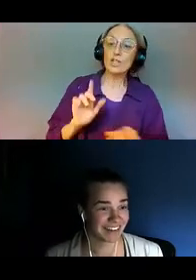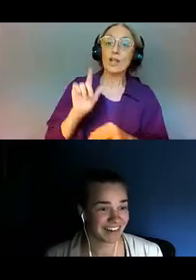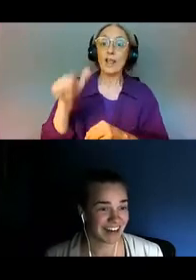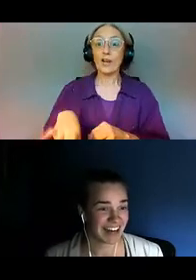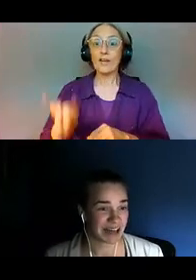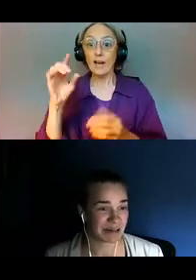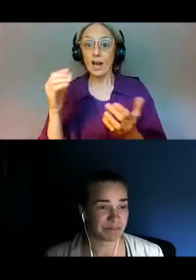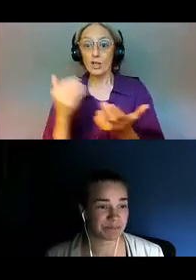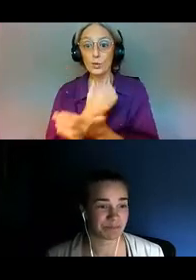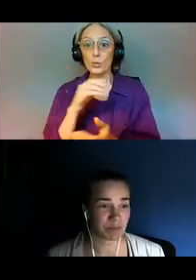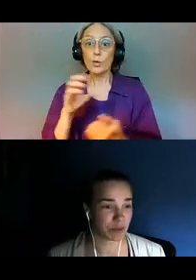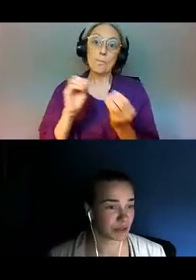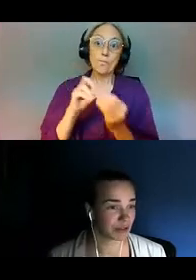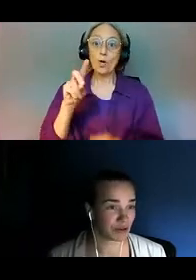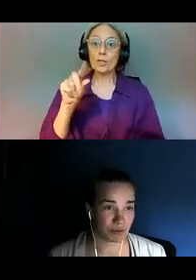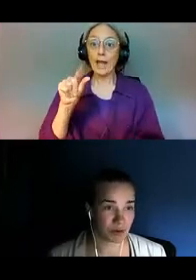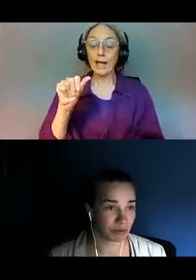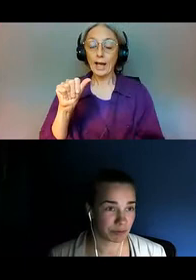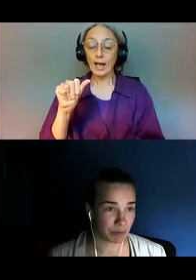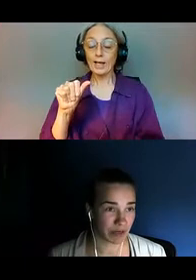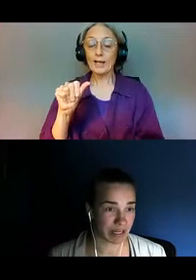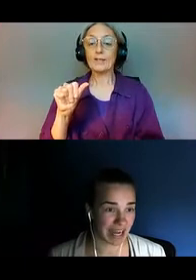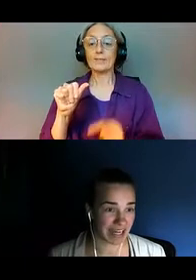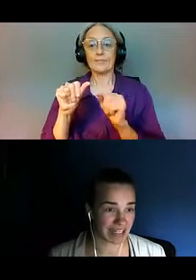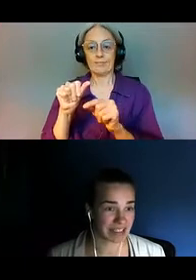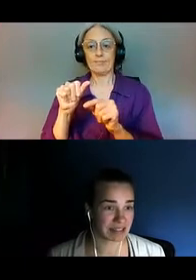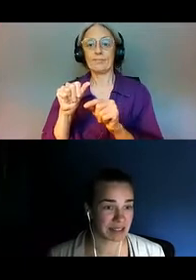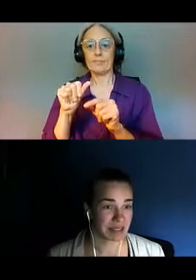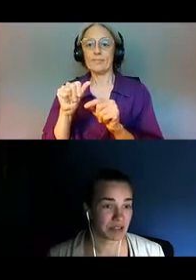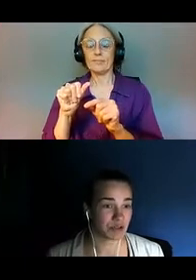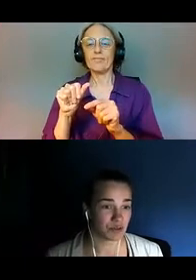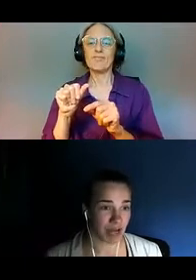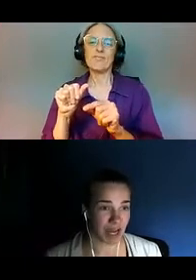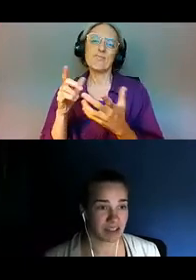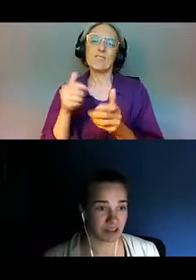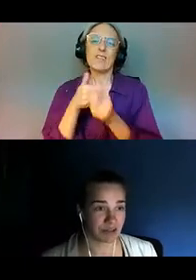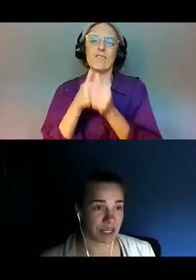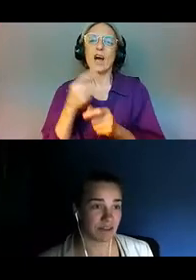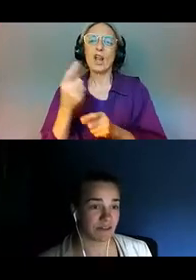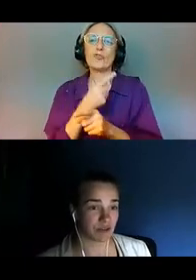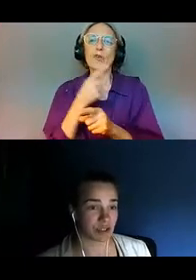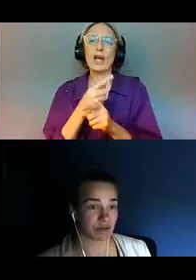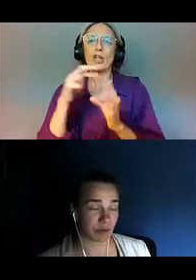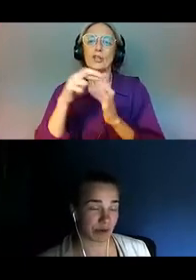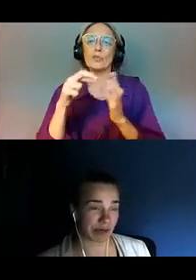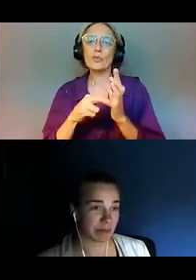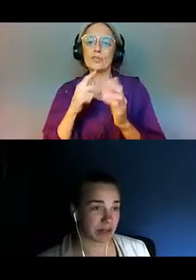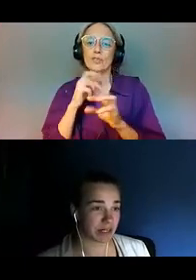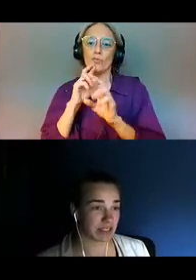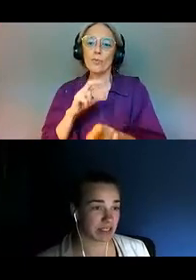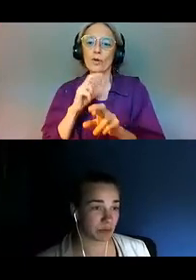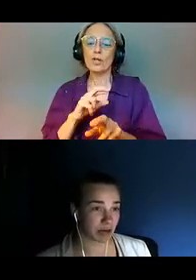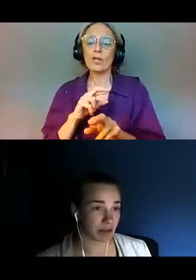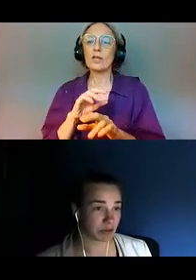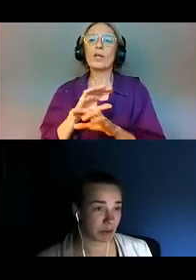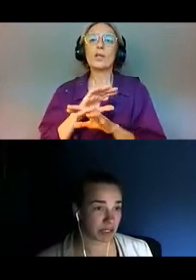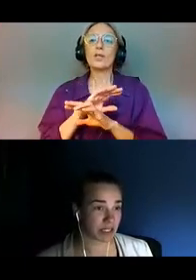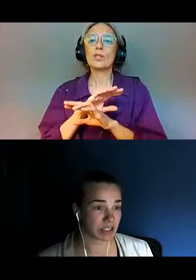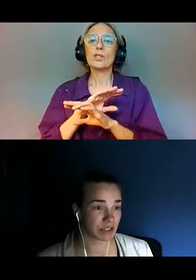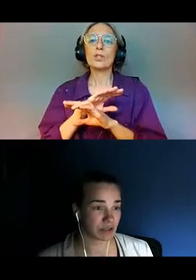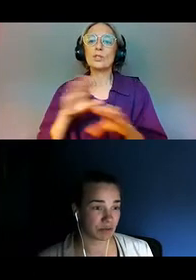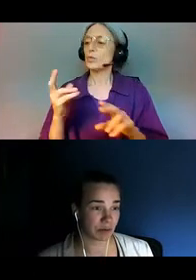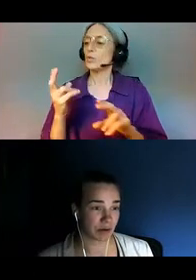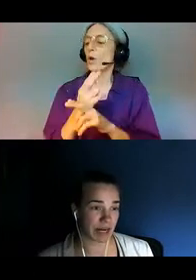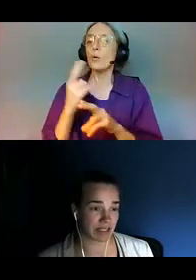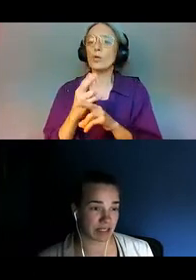reporting on, per normal reporting guidance, do not use a future reporting period progress